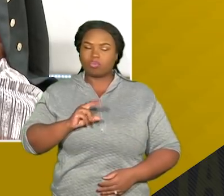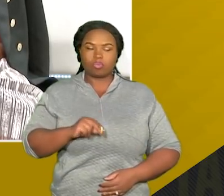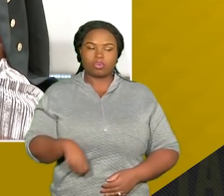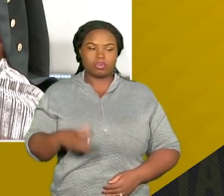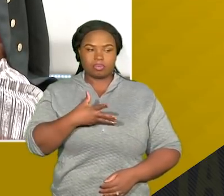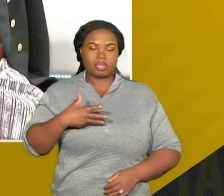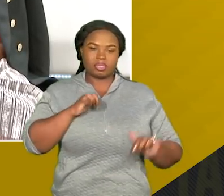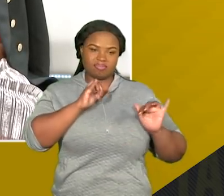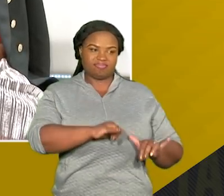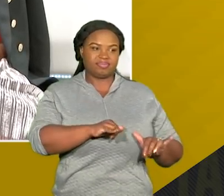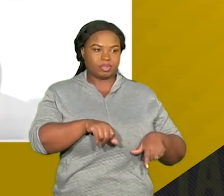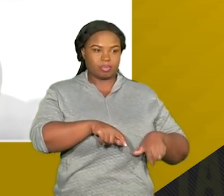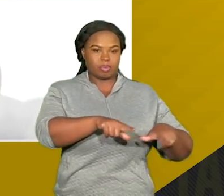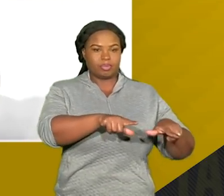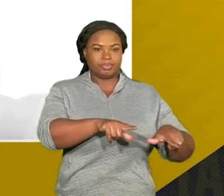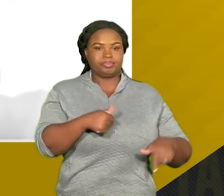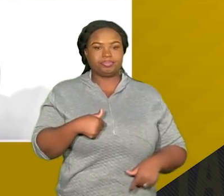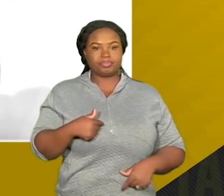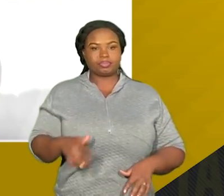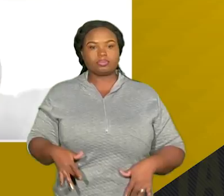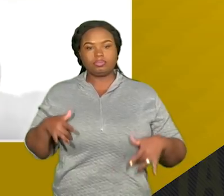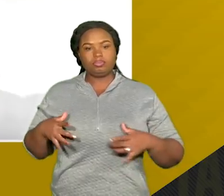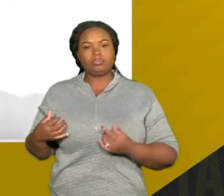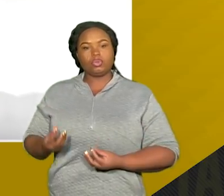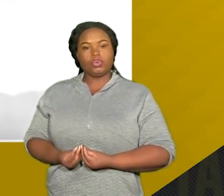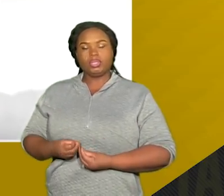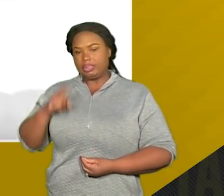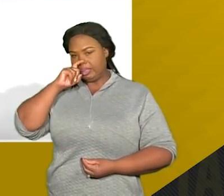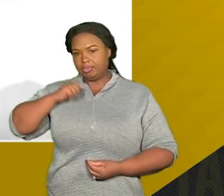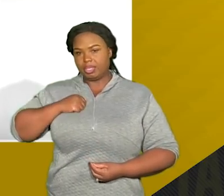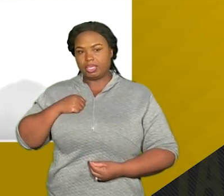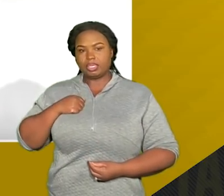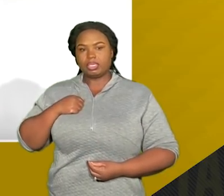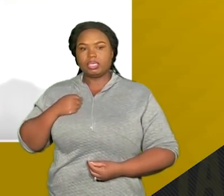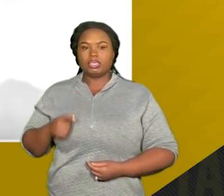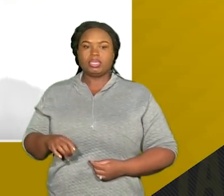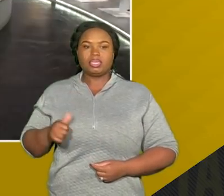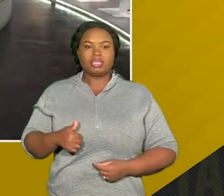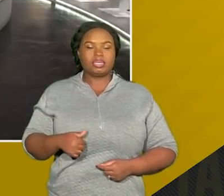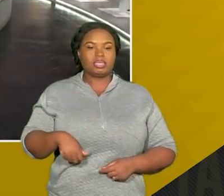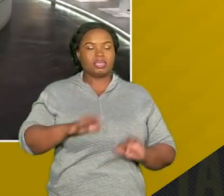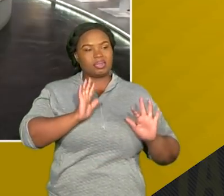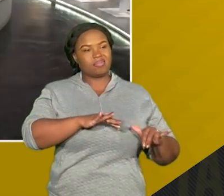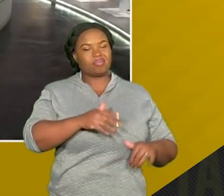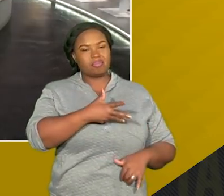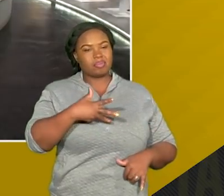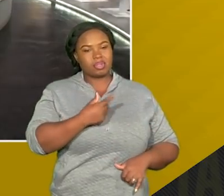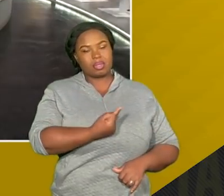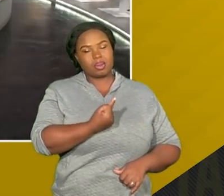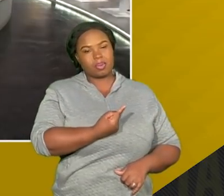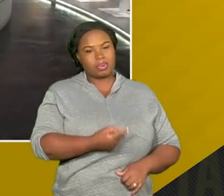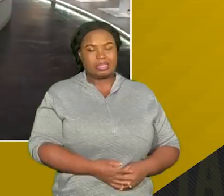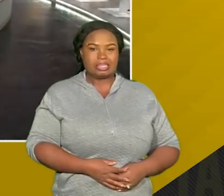mother stayed in Limpopo and then I went to stay with my sister in Middelburg. Okay. So I had to leave my mother behind, which